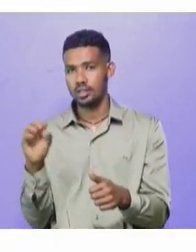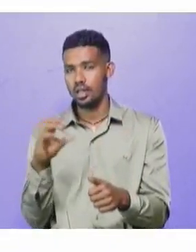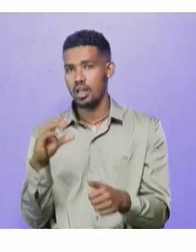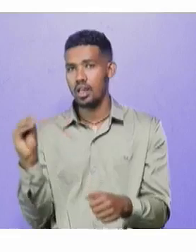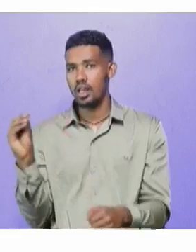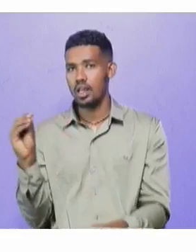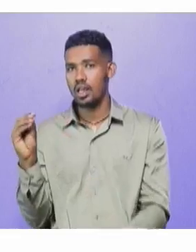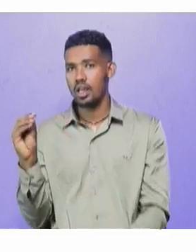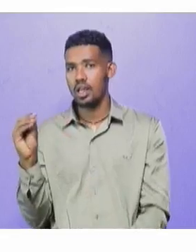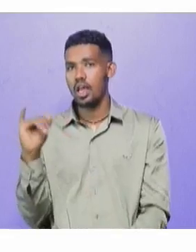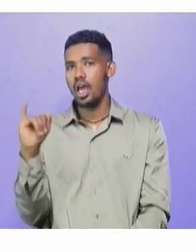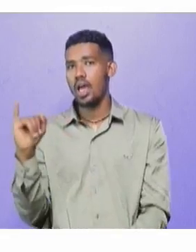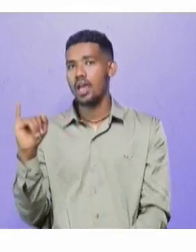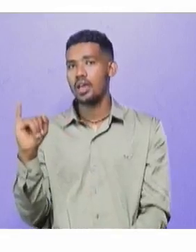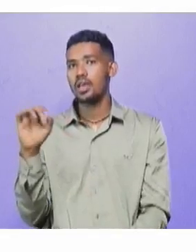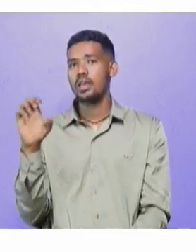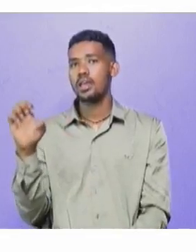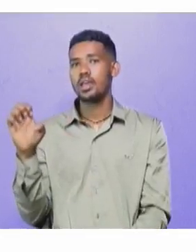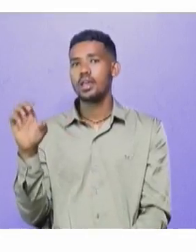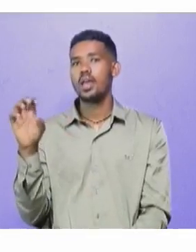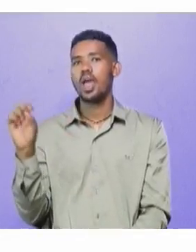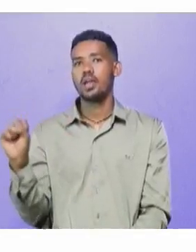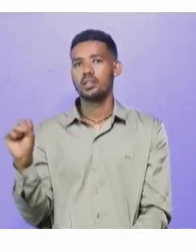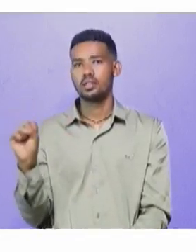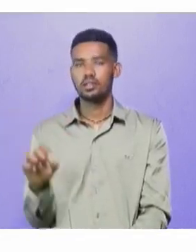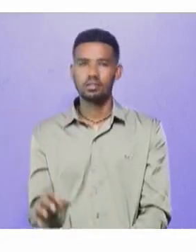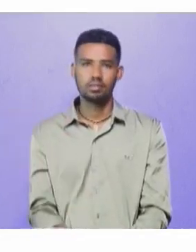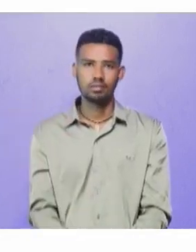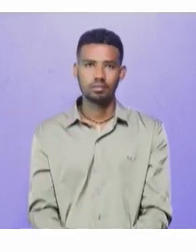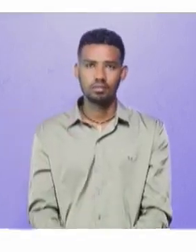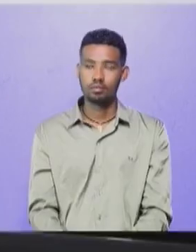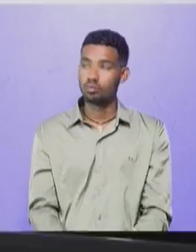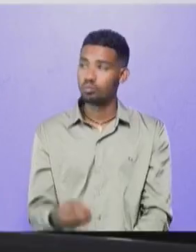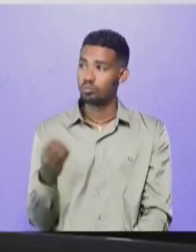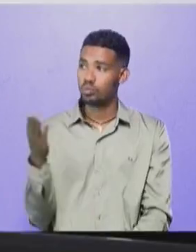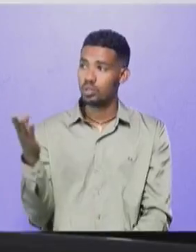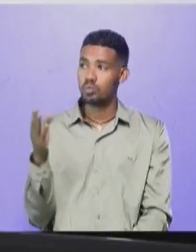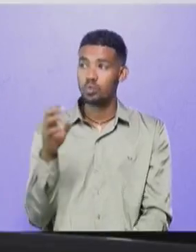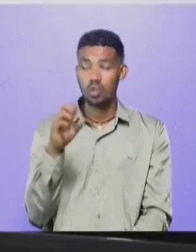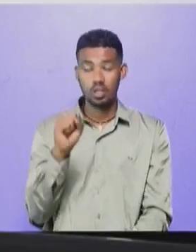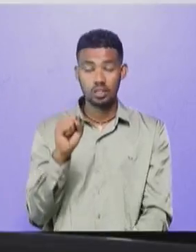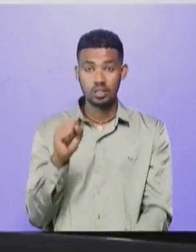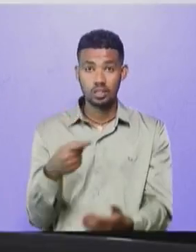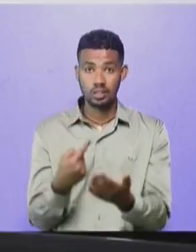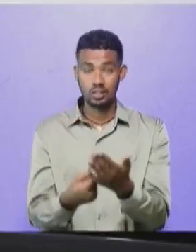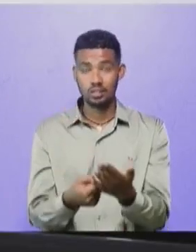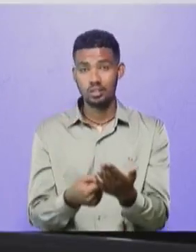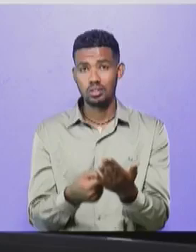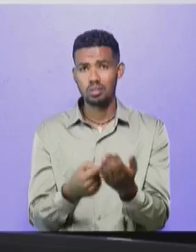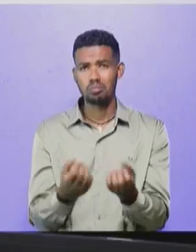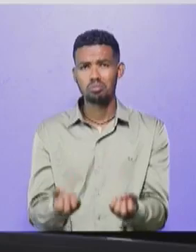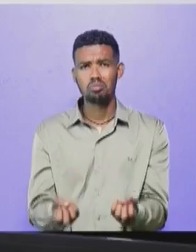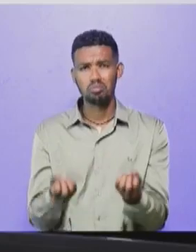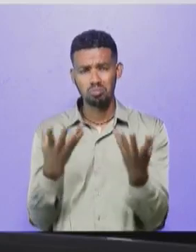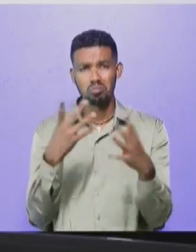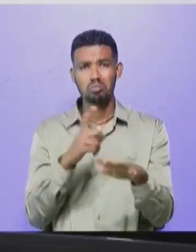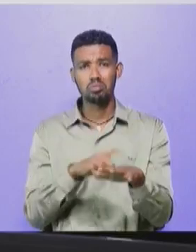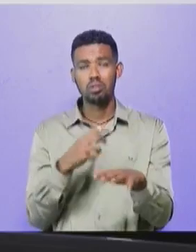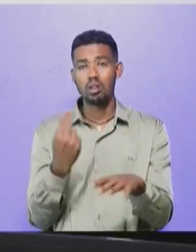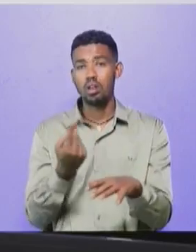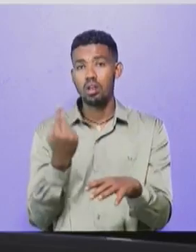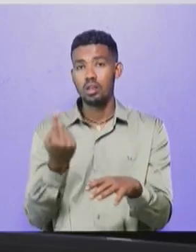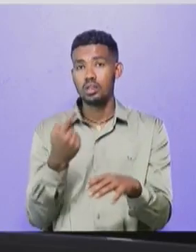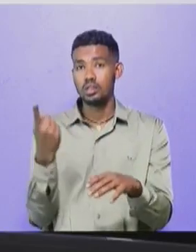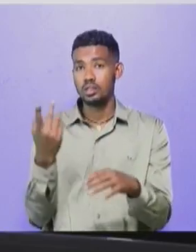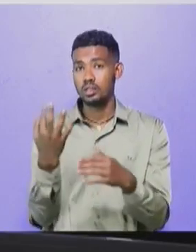and also ies. When we come to es, this is usually we can use this kind